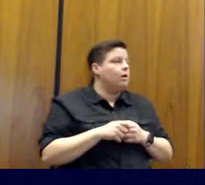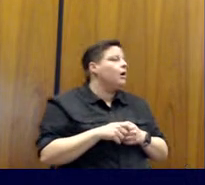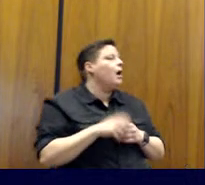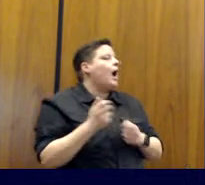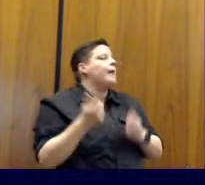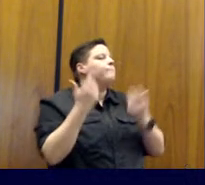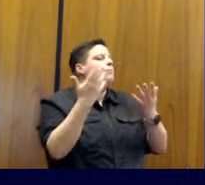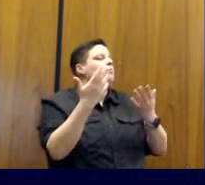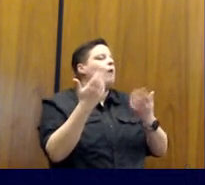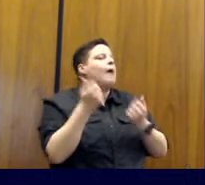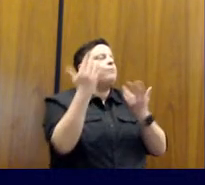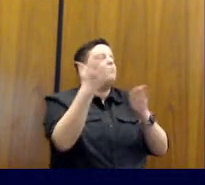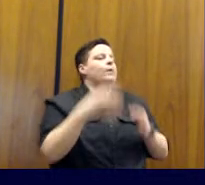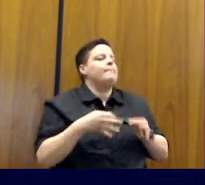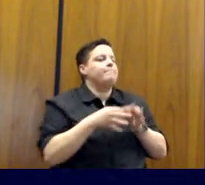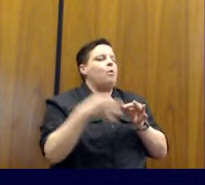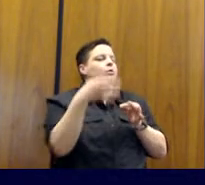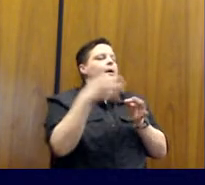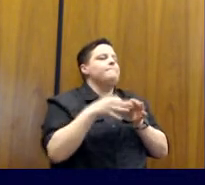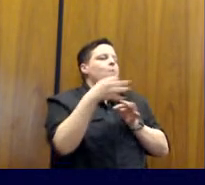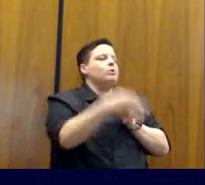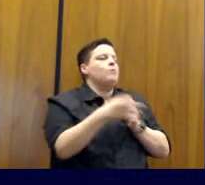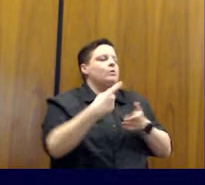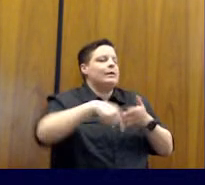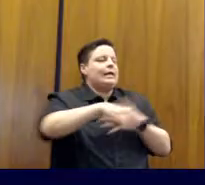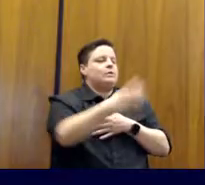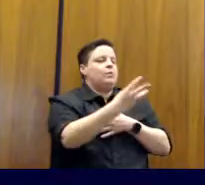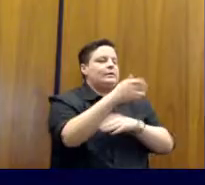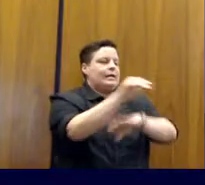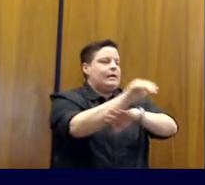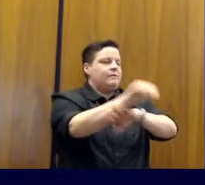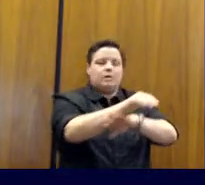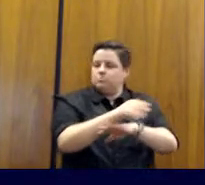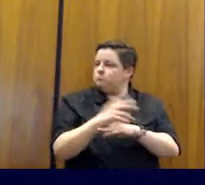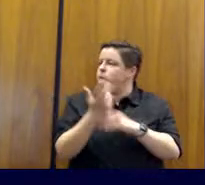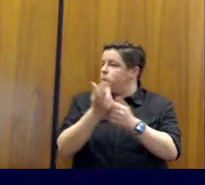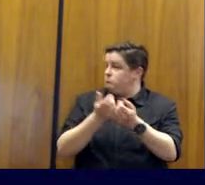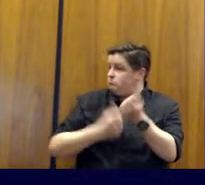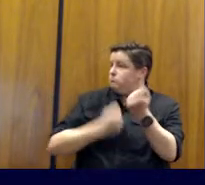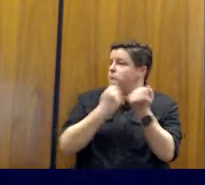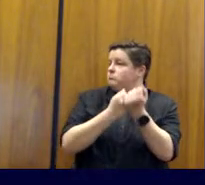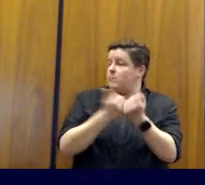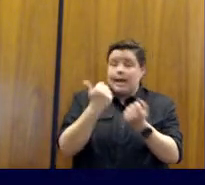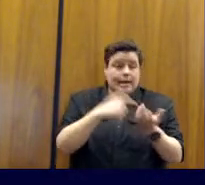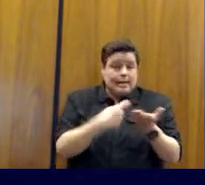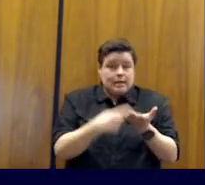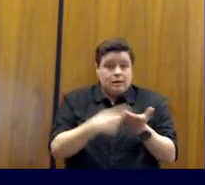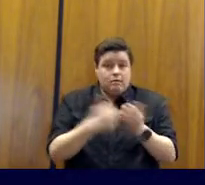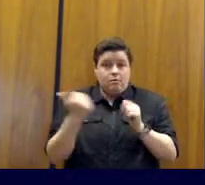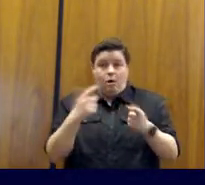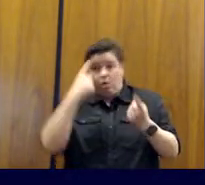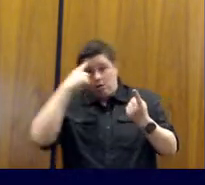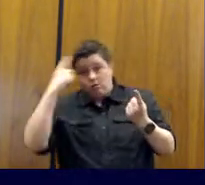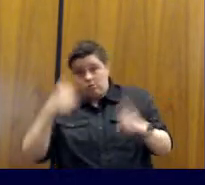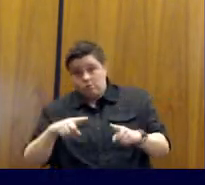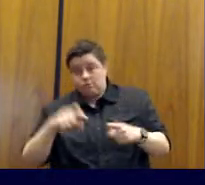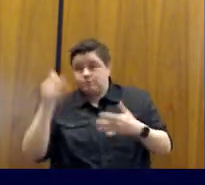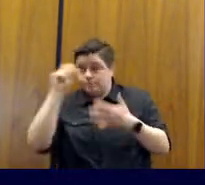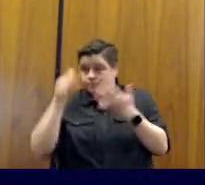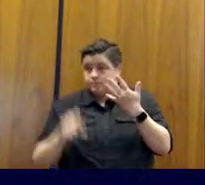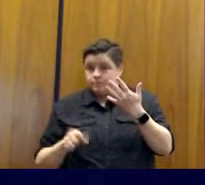it to next Wednesday evening. And I support. We have a motion and support. Any discussion? All those in favor?